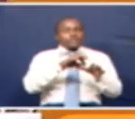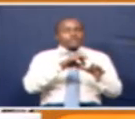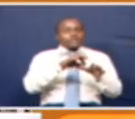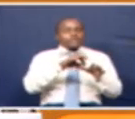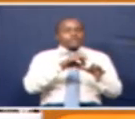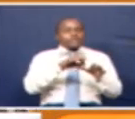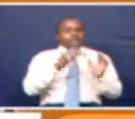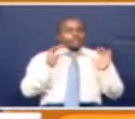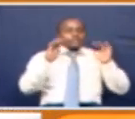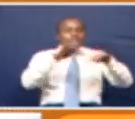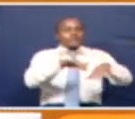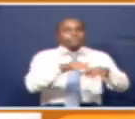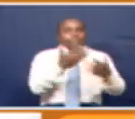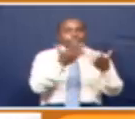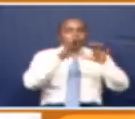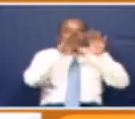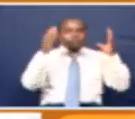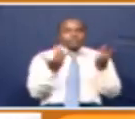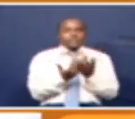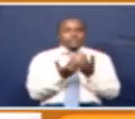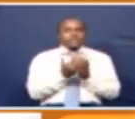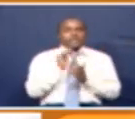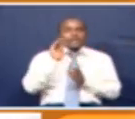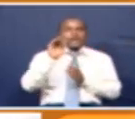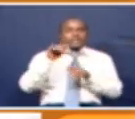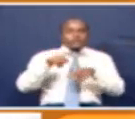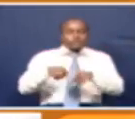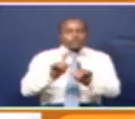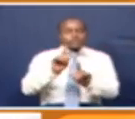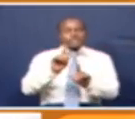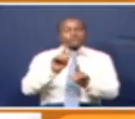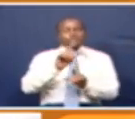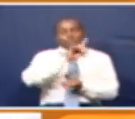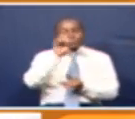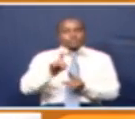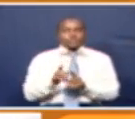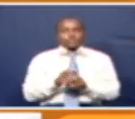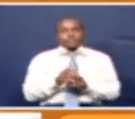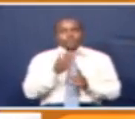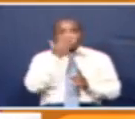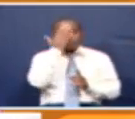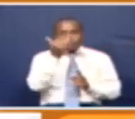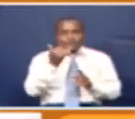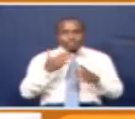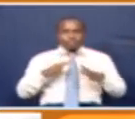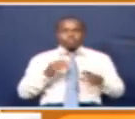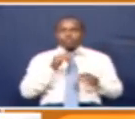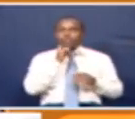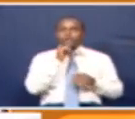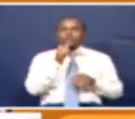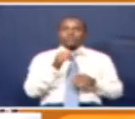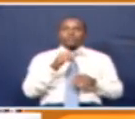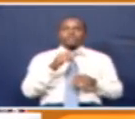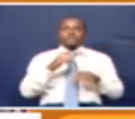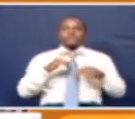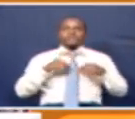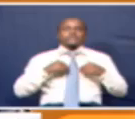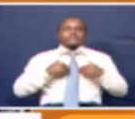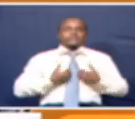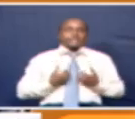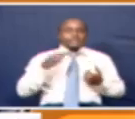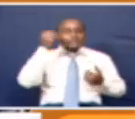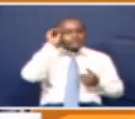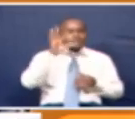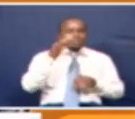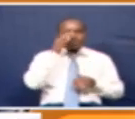Please, Honorable Duale, ask yourself this fundamental question: why people were not fatigued in Kiambu, Muranga,